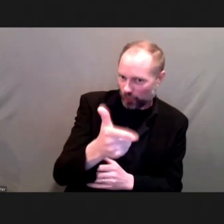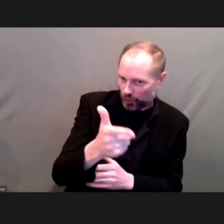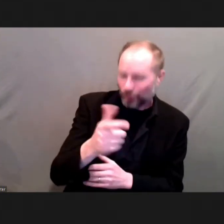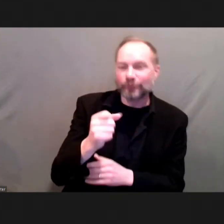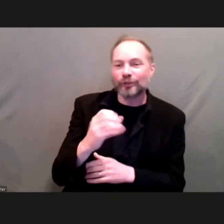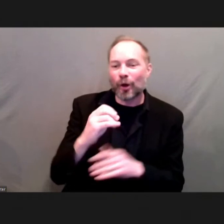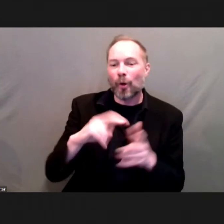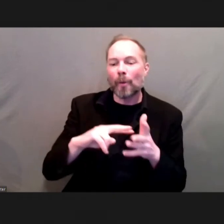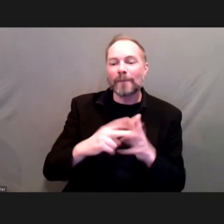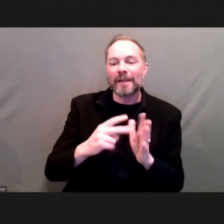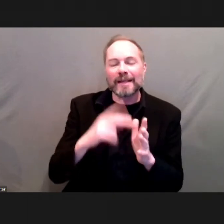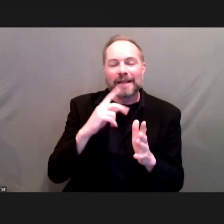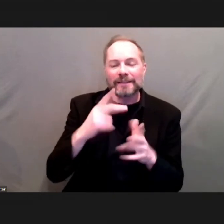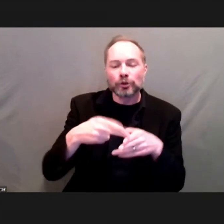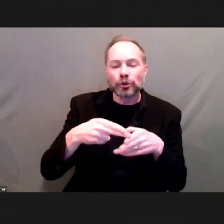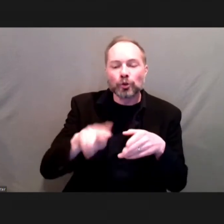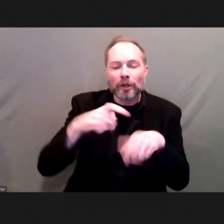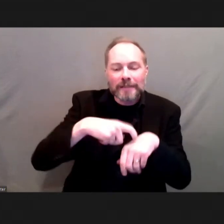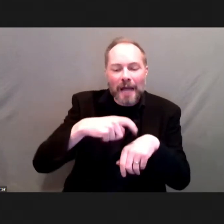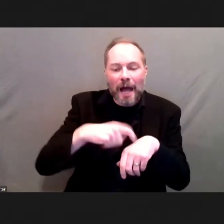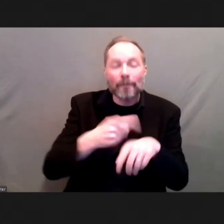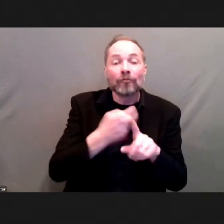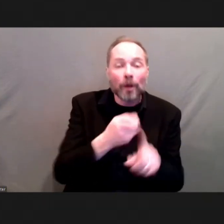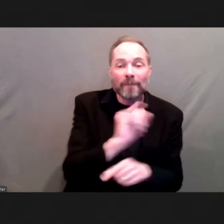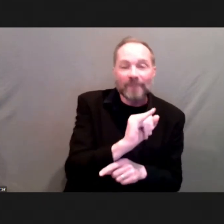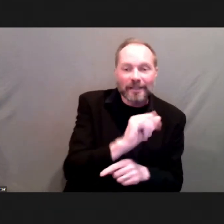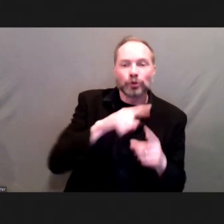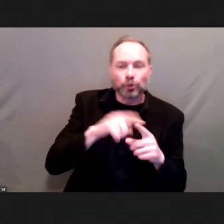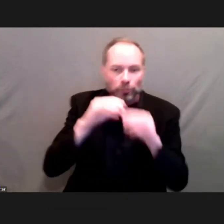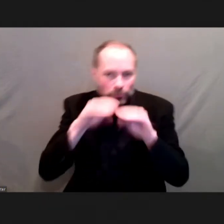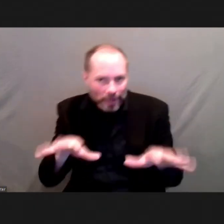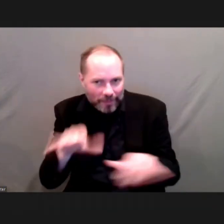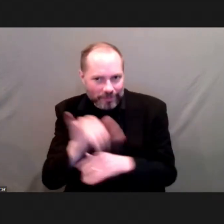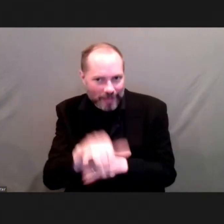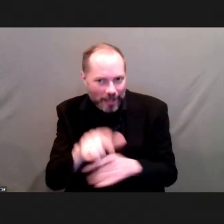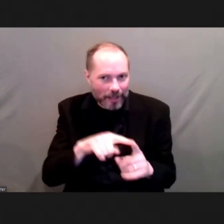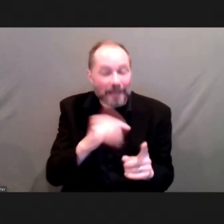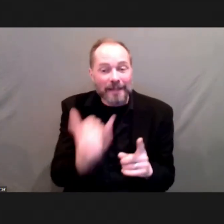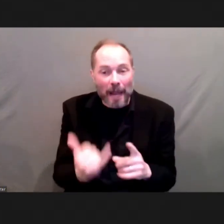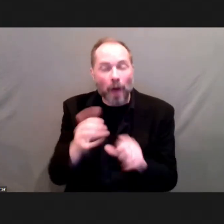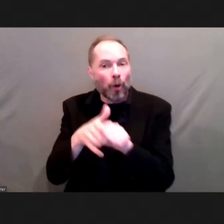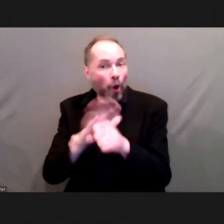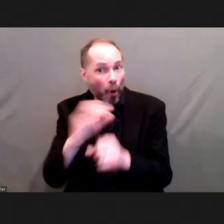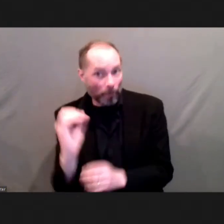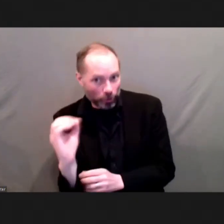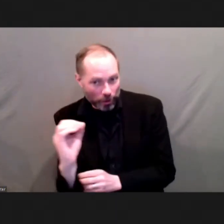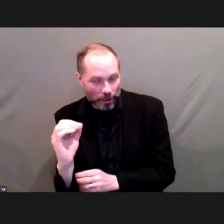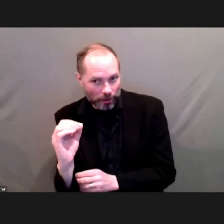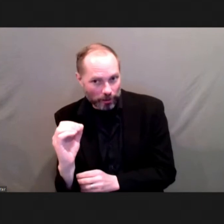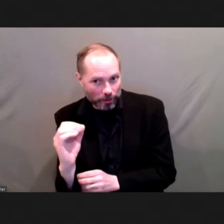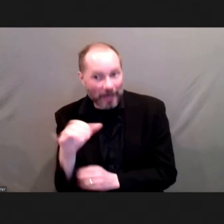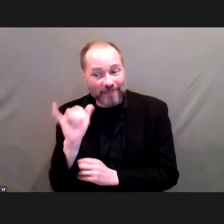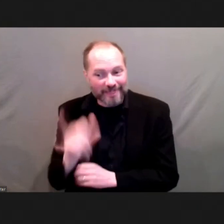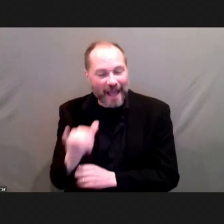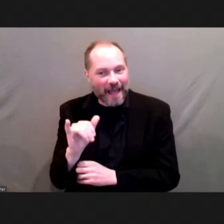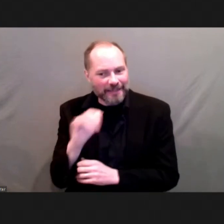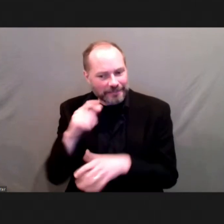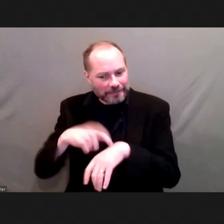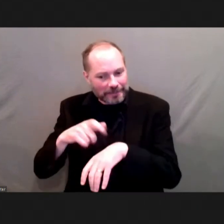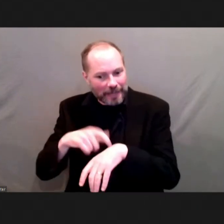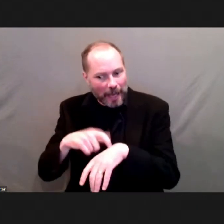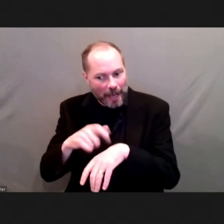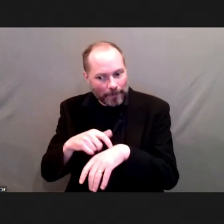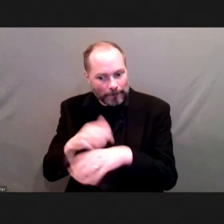shorter incubation period with Delta. And now we have Omicron, and the incubation period is